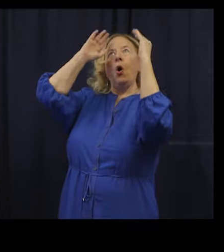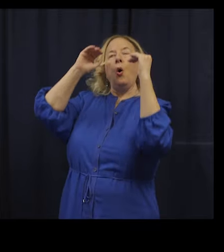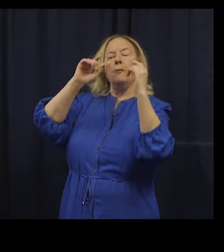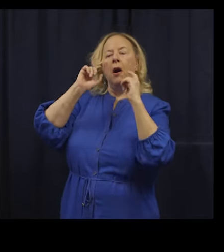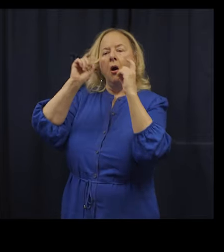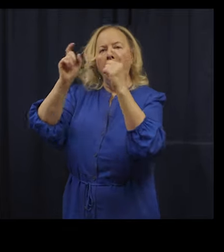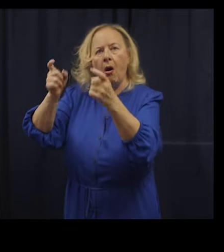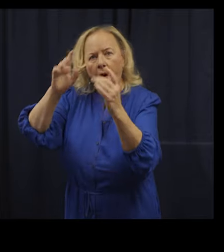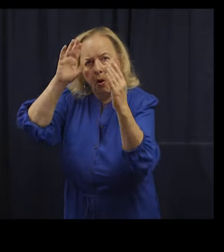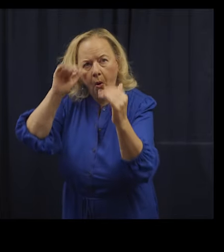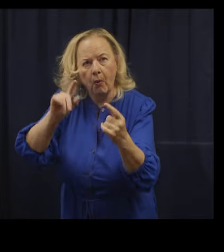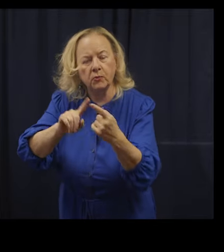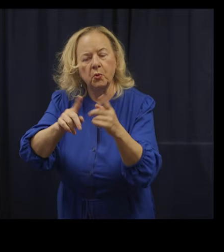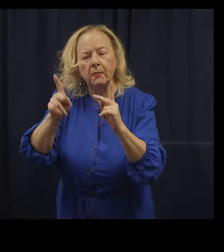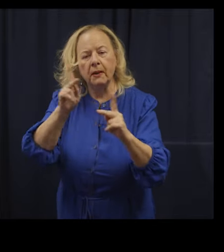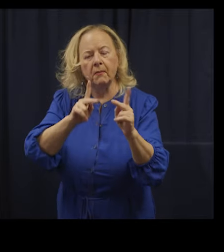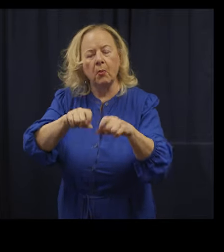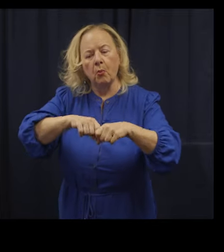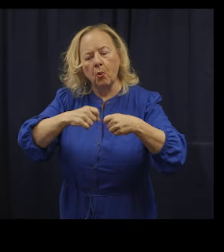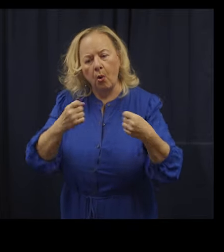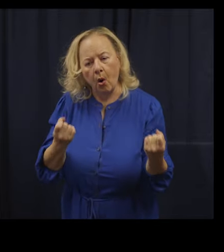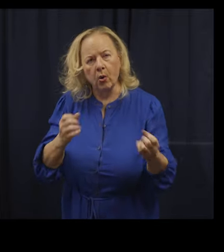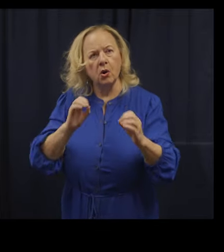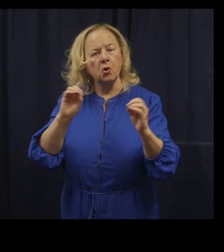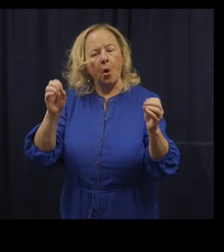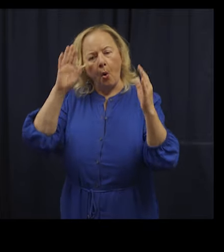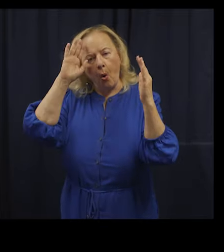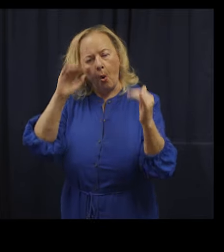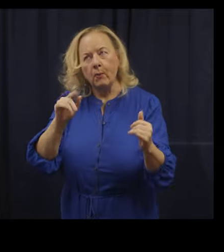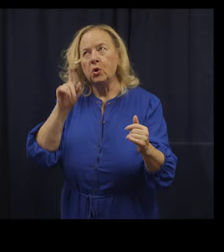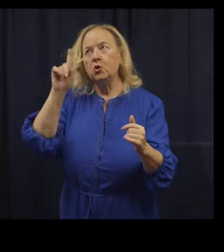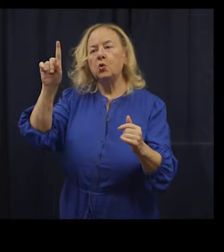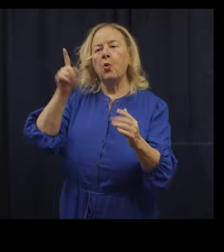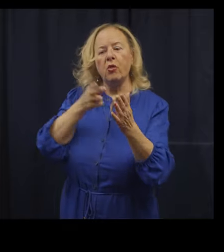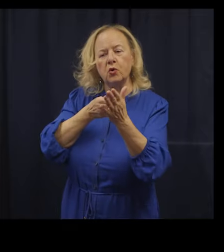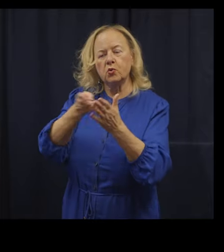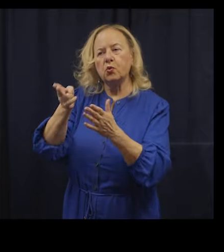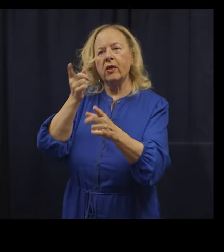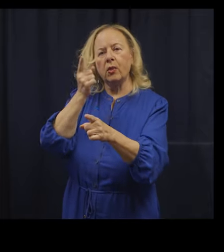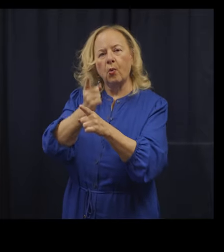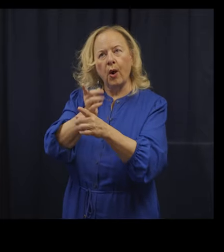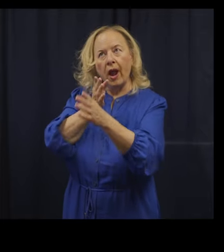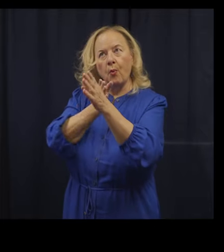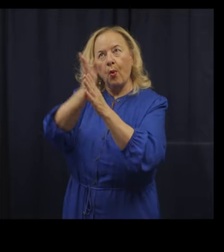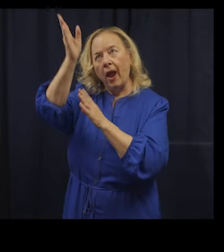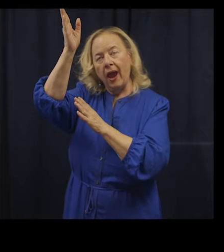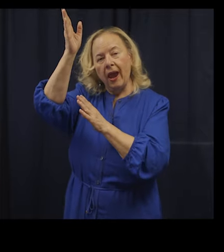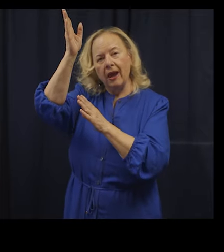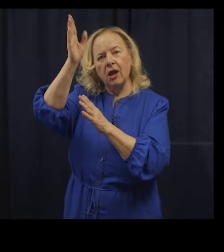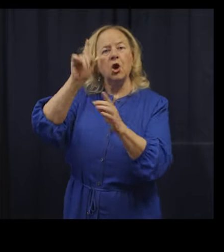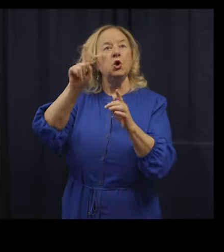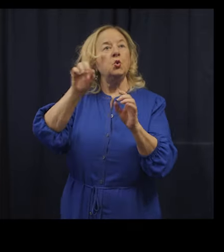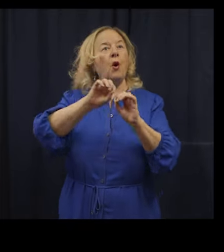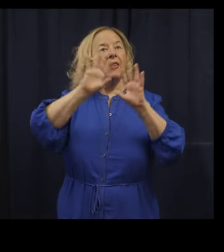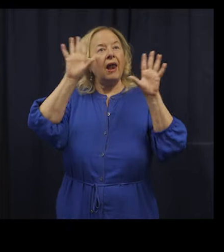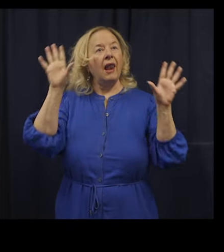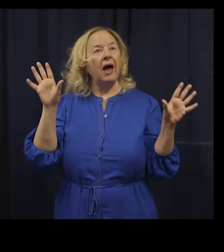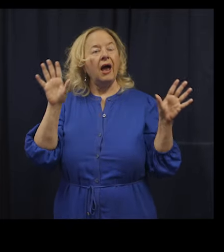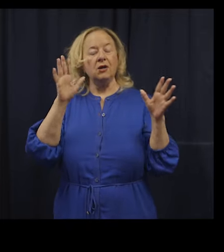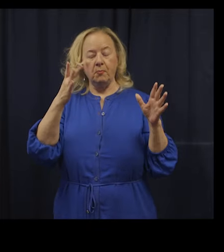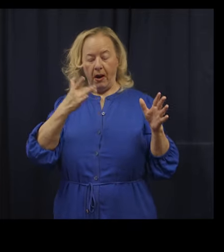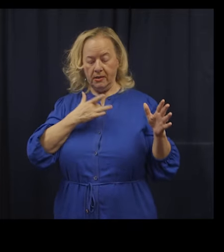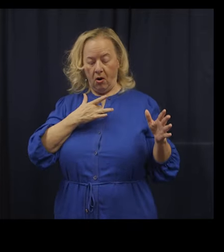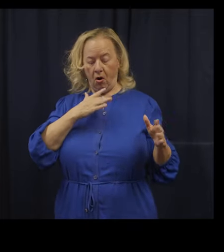broken. You are the only truth and the way. You are the light to my heart and